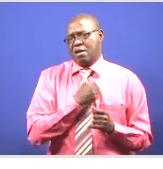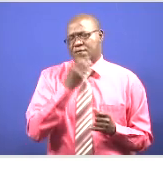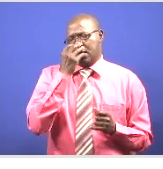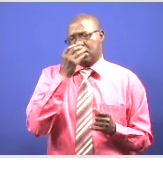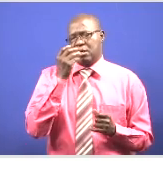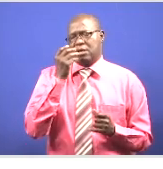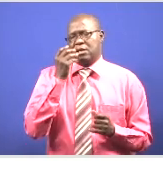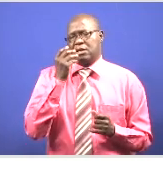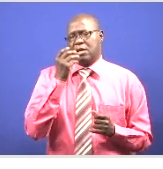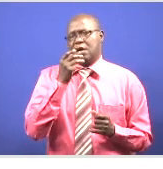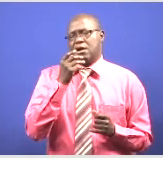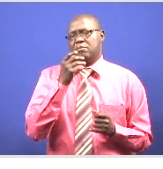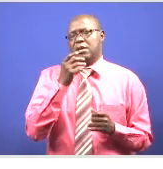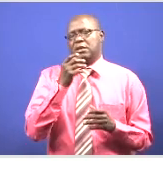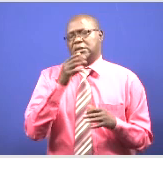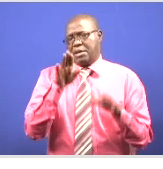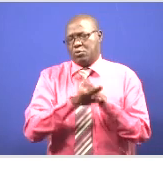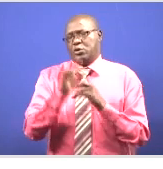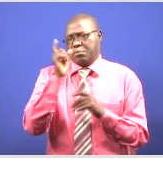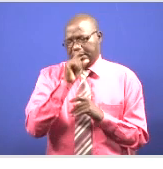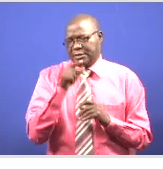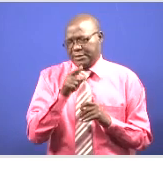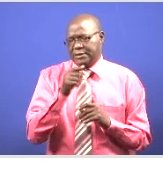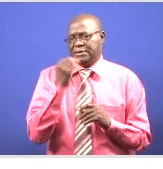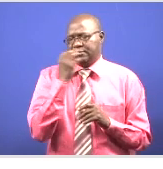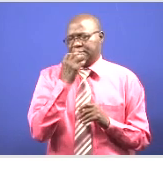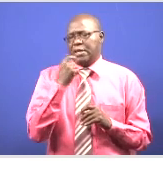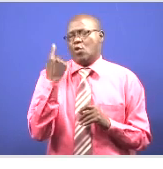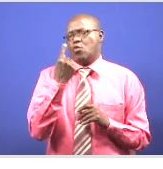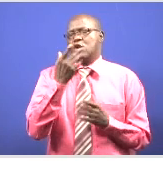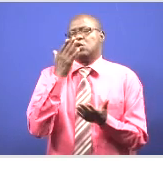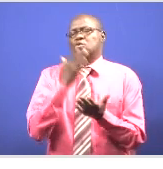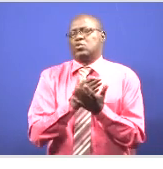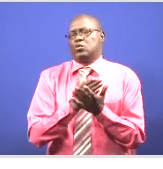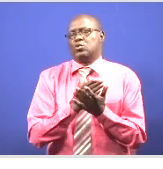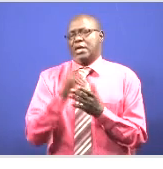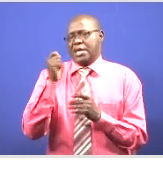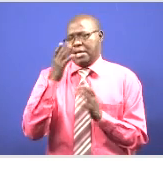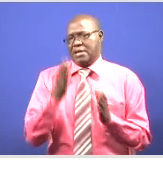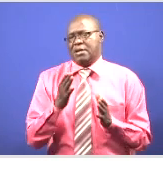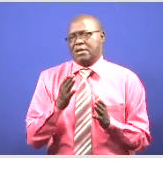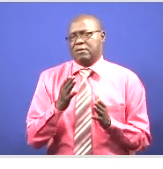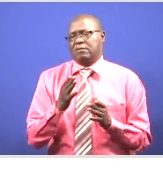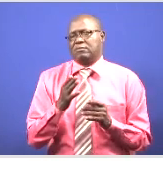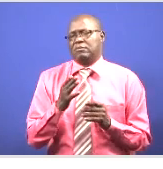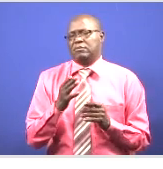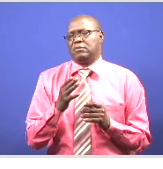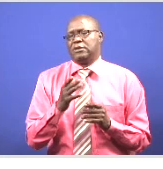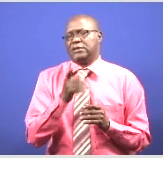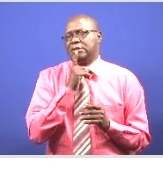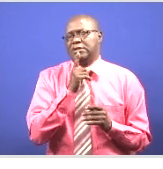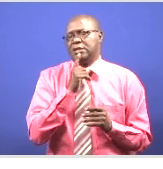some reason, he's the only true Kenyan in this nation who he said for him in